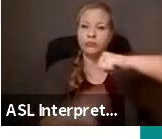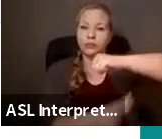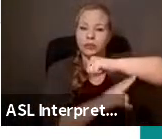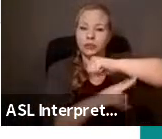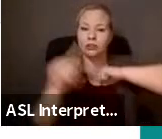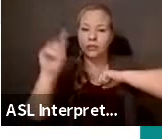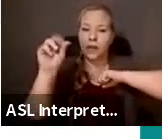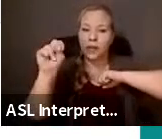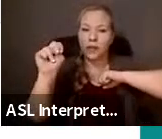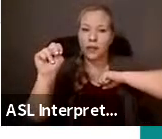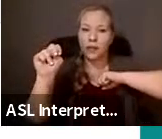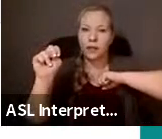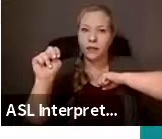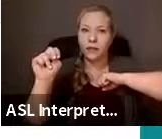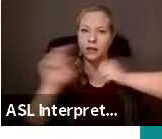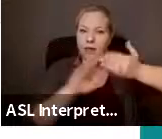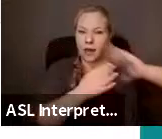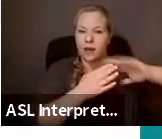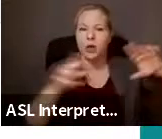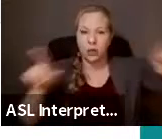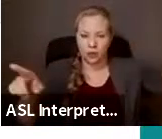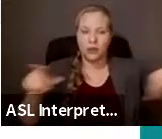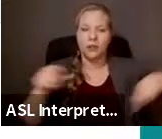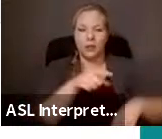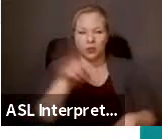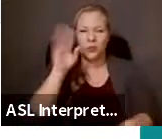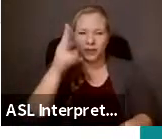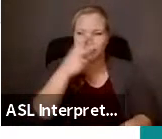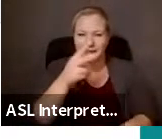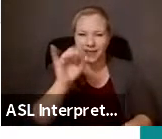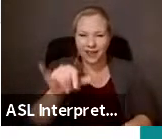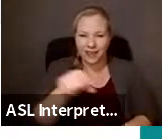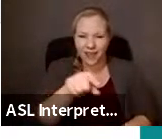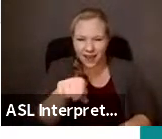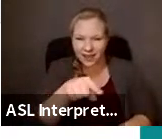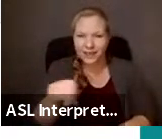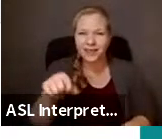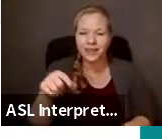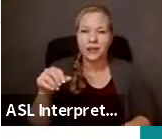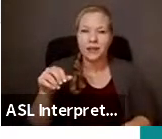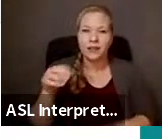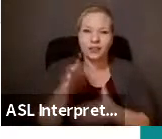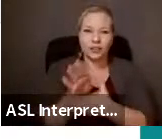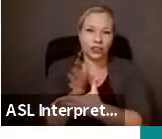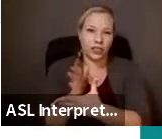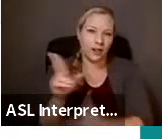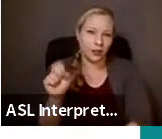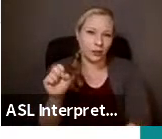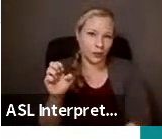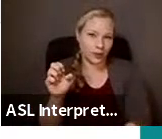access. So you can see where that shared use path, the routing for that shared use path is proposed